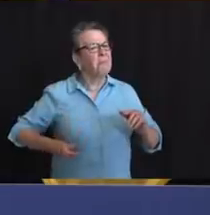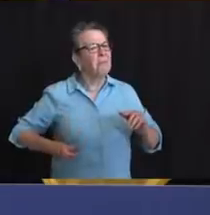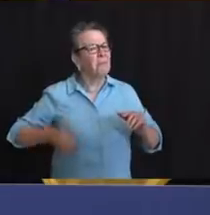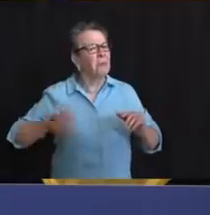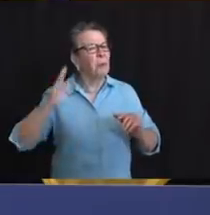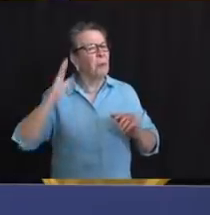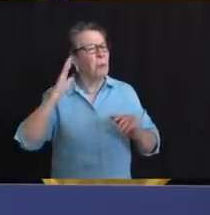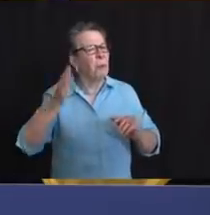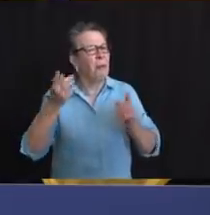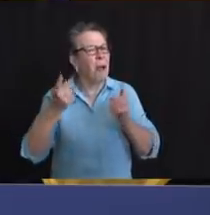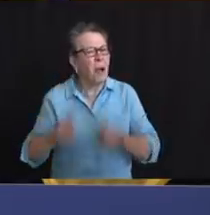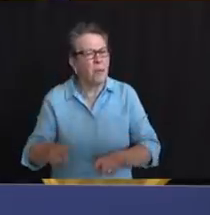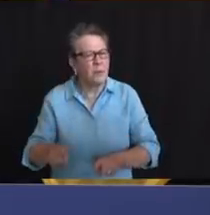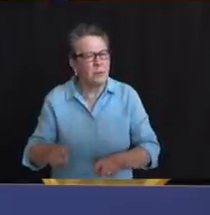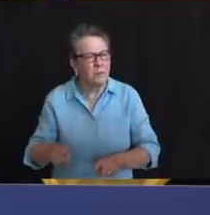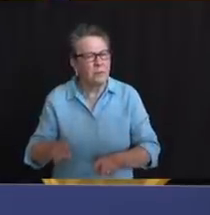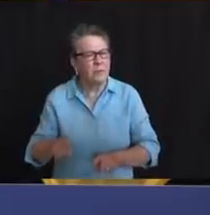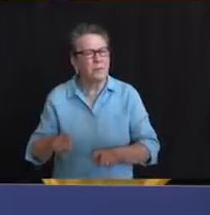followed.